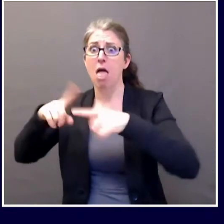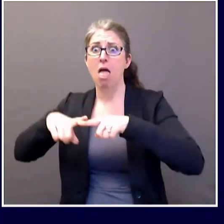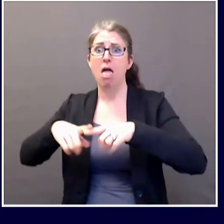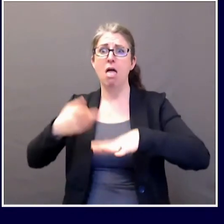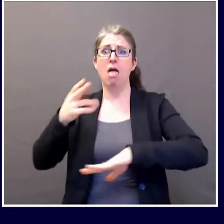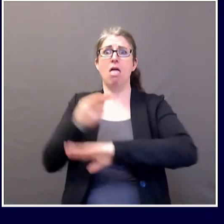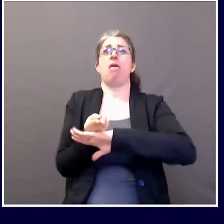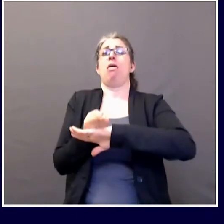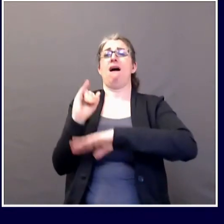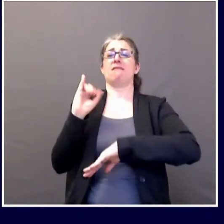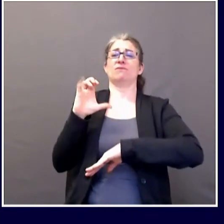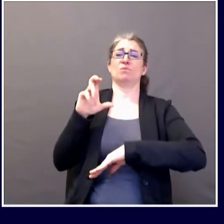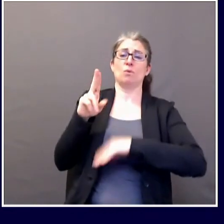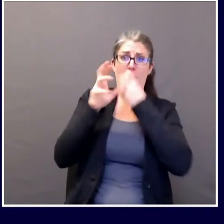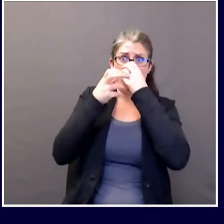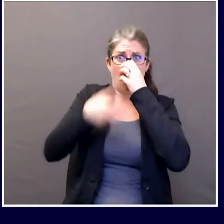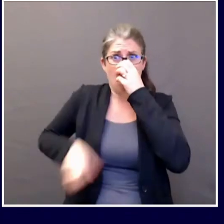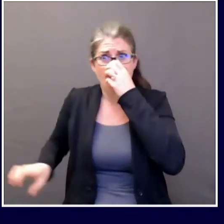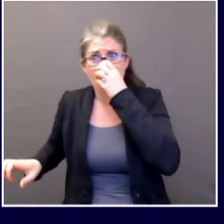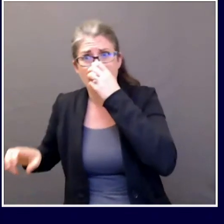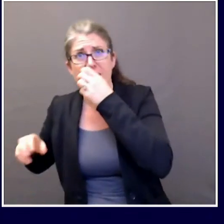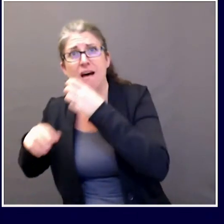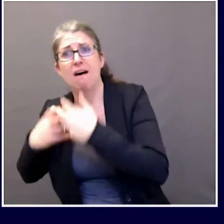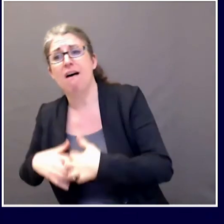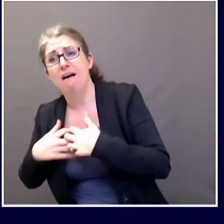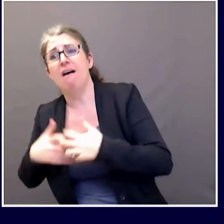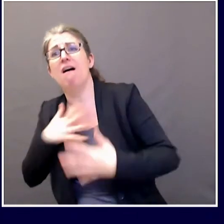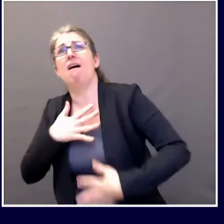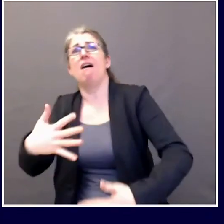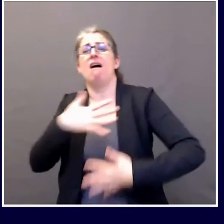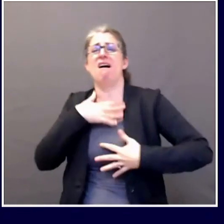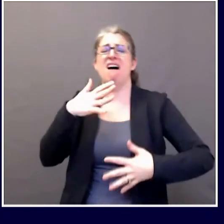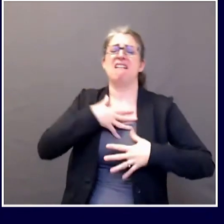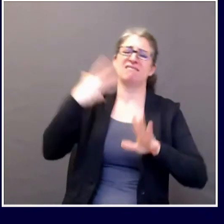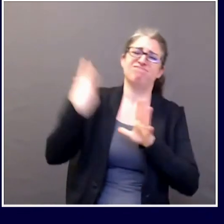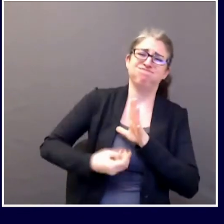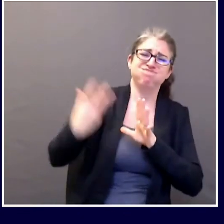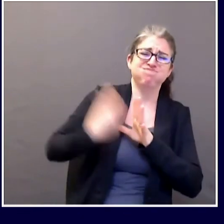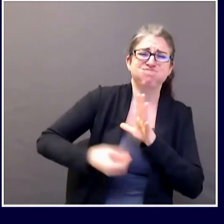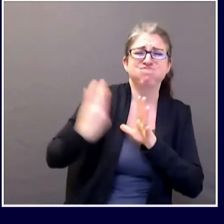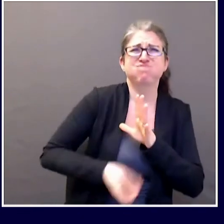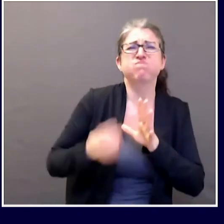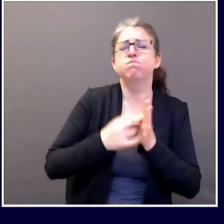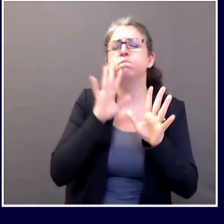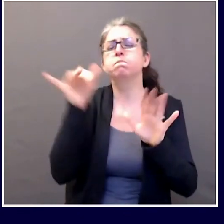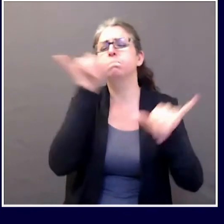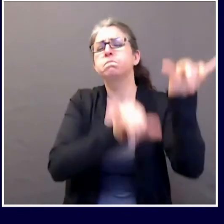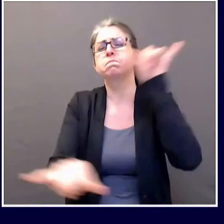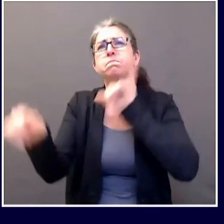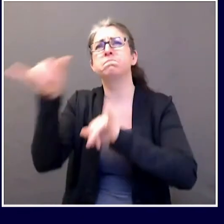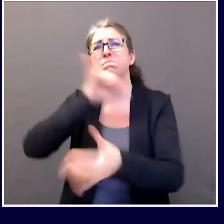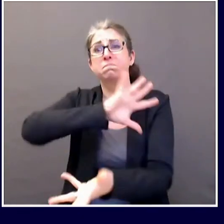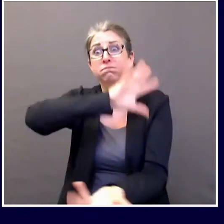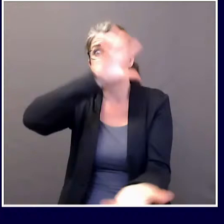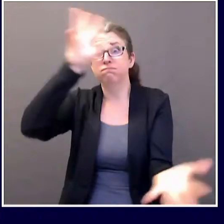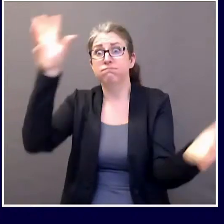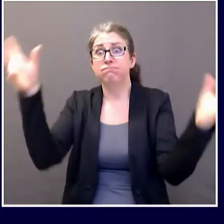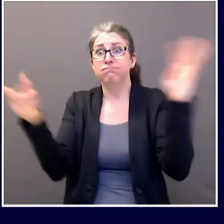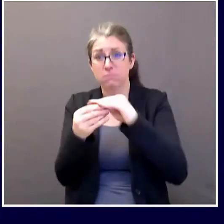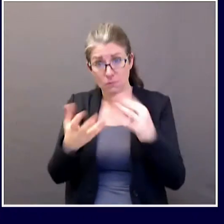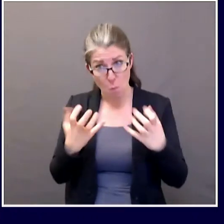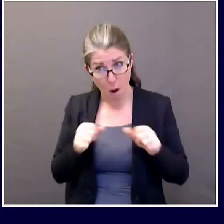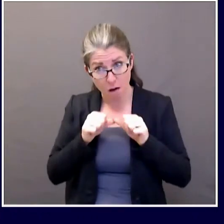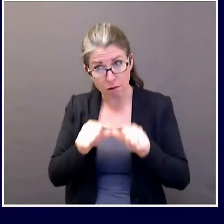and Moderna, are exquisitely sensitive and amazingly effective at keeping people alive, out of the